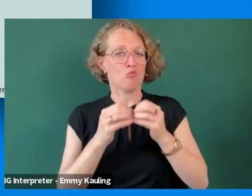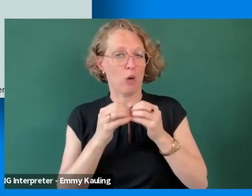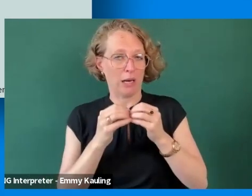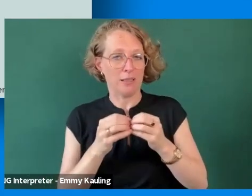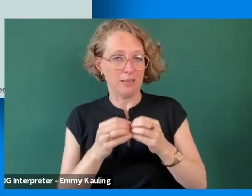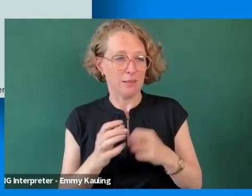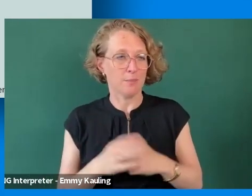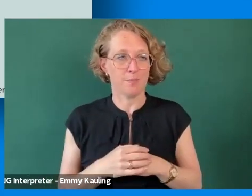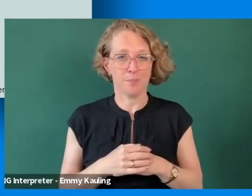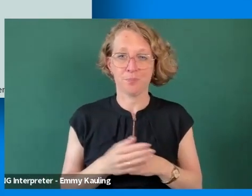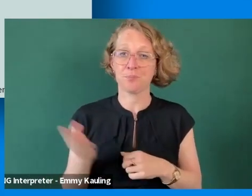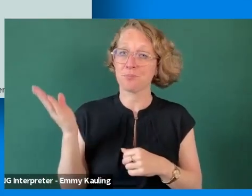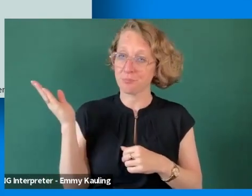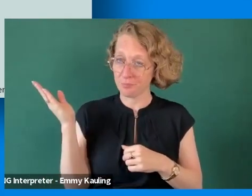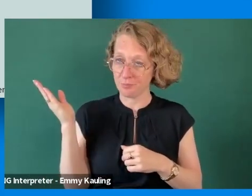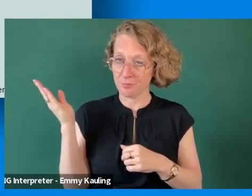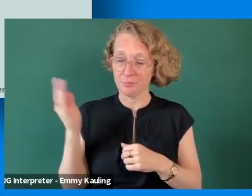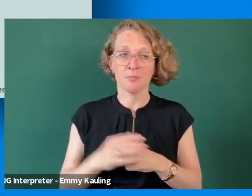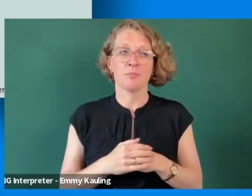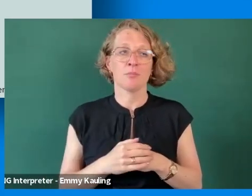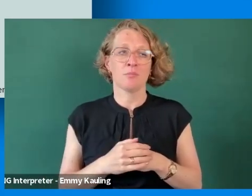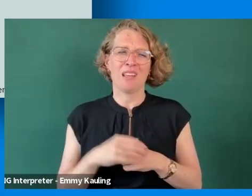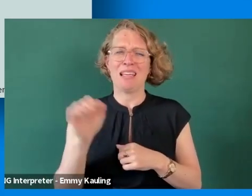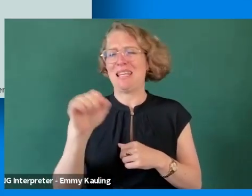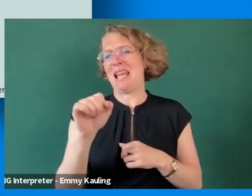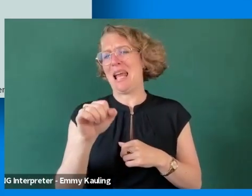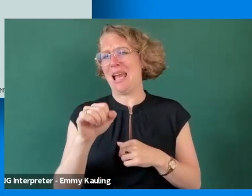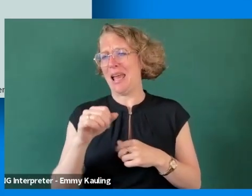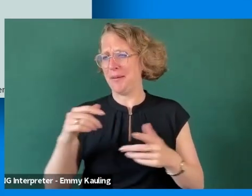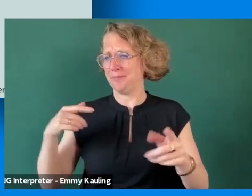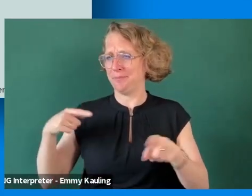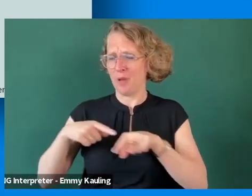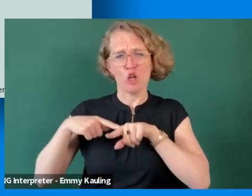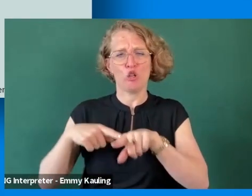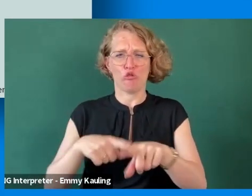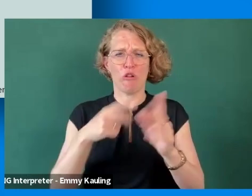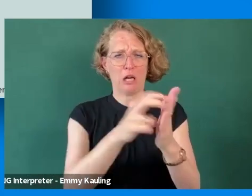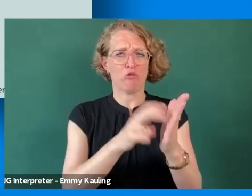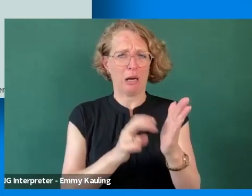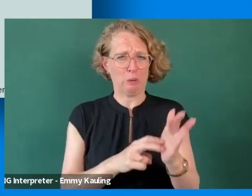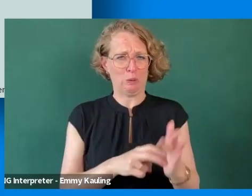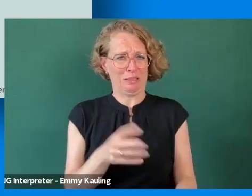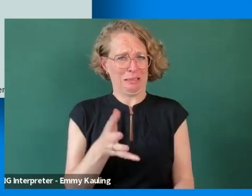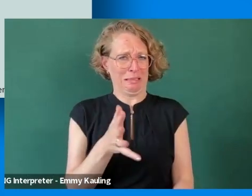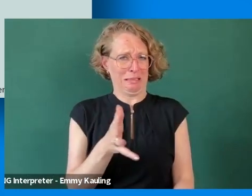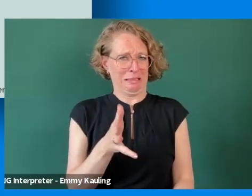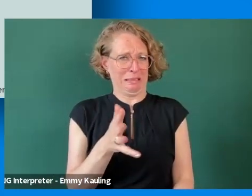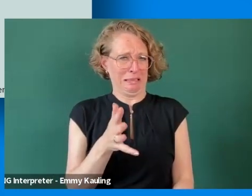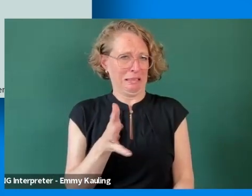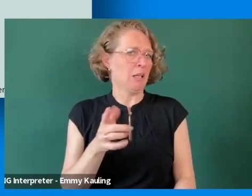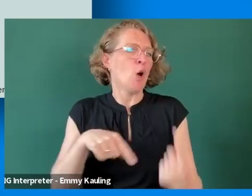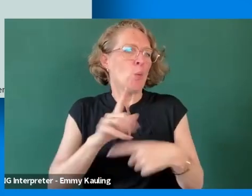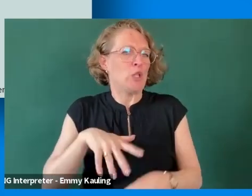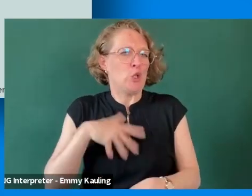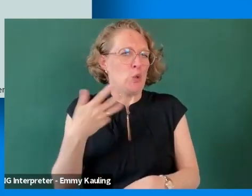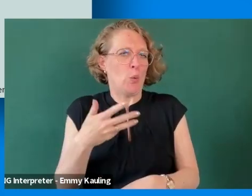clearer. So the first quote is, yeah, the track record is a really tricky one because we don't want to